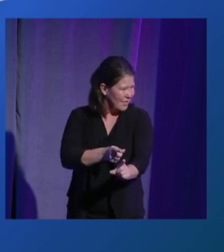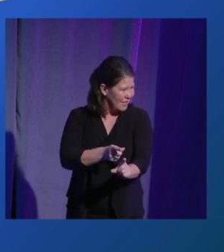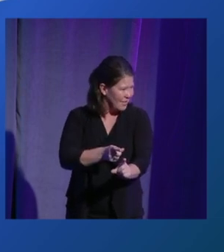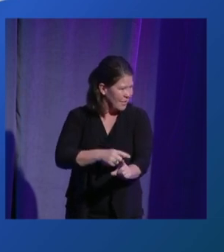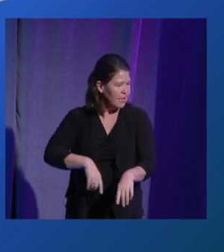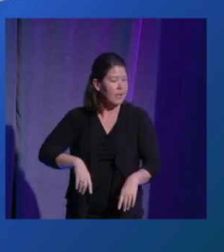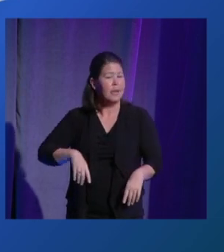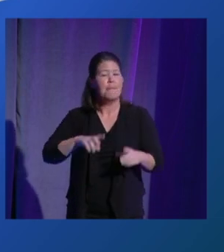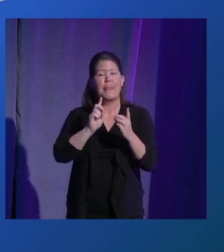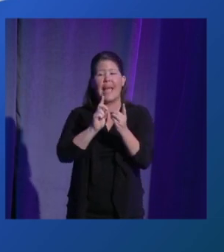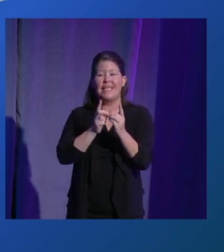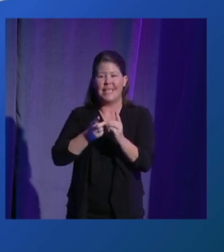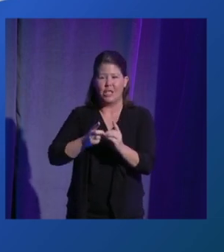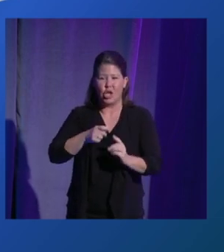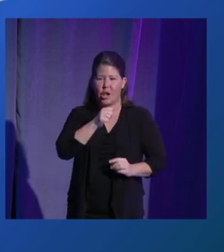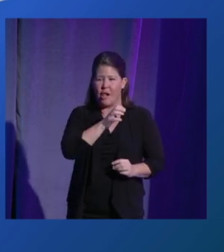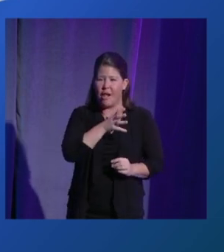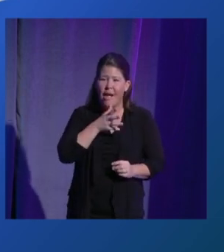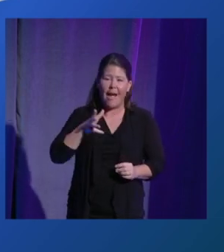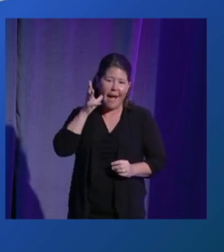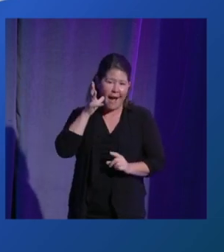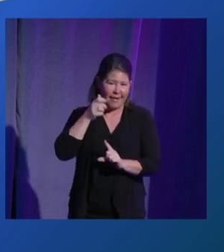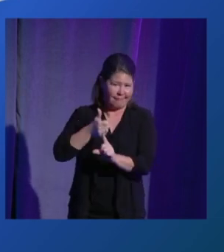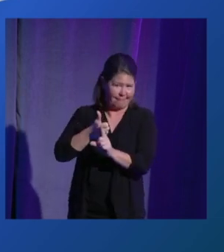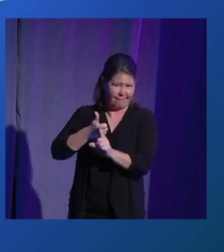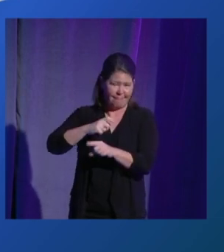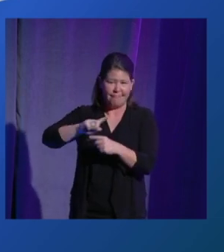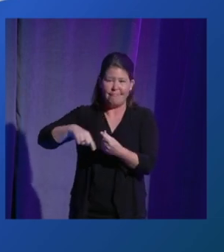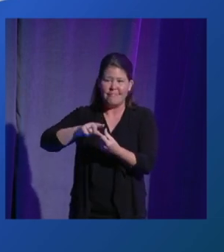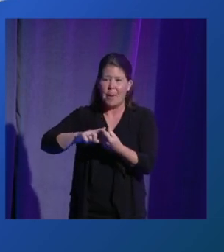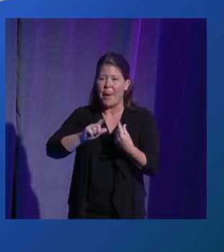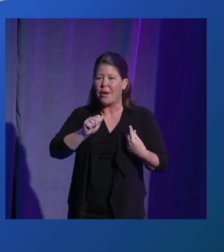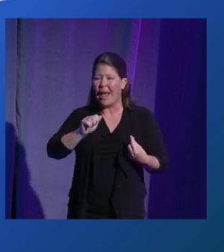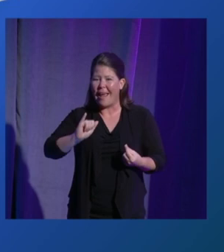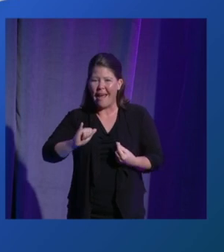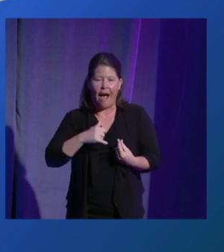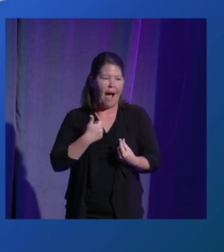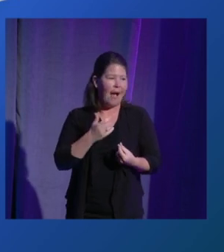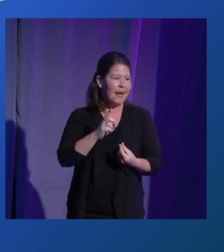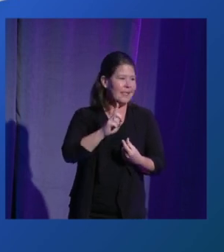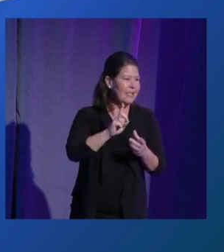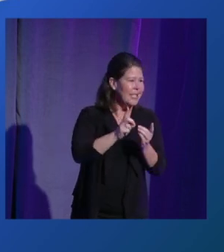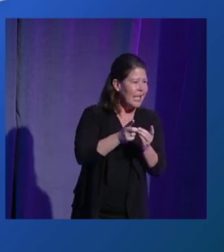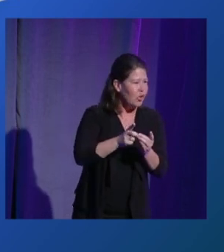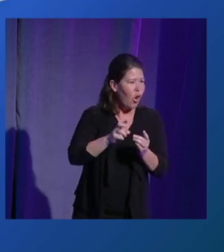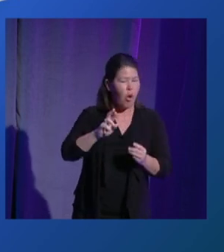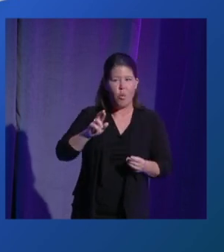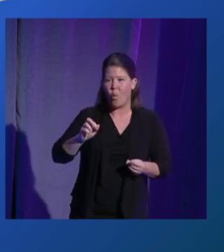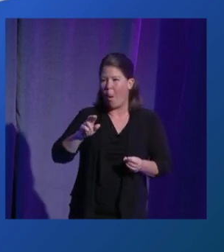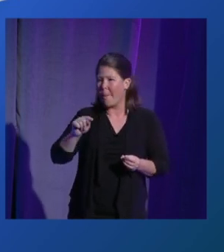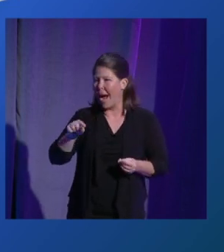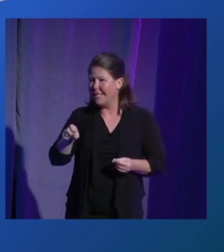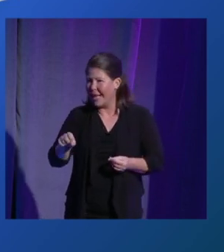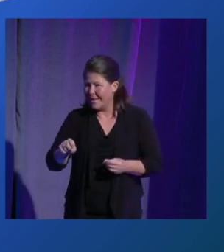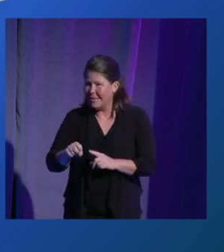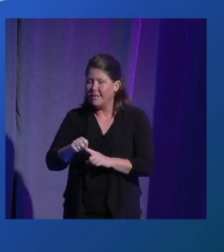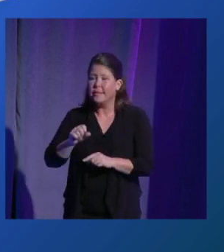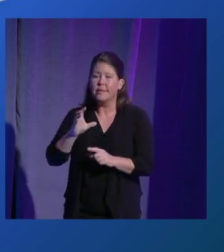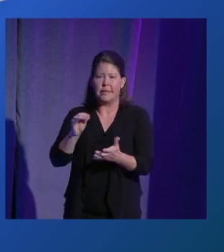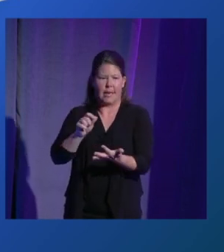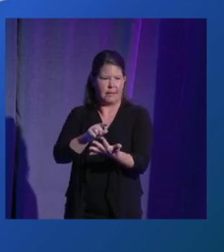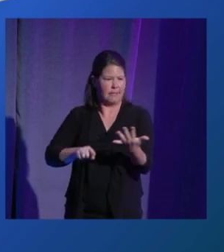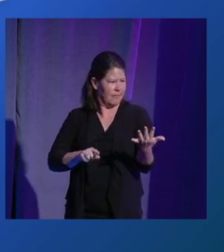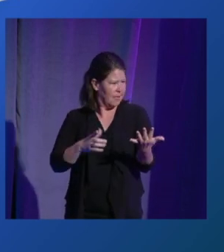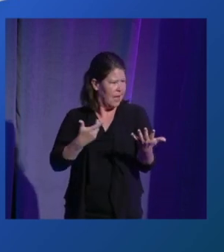EG it's about AI robotics or can be something totally different right at end whatever we do whether it's a